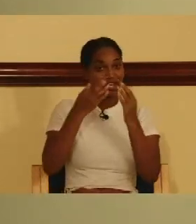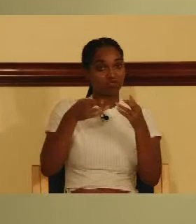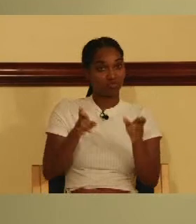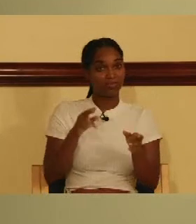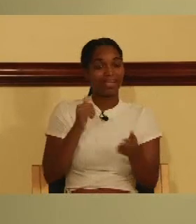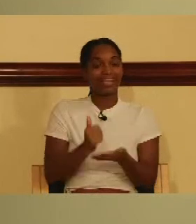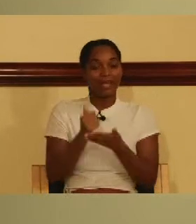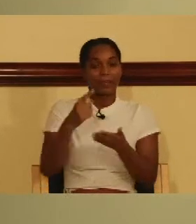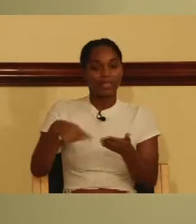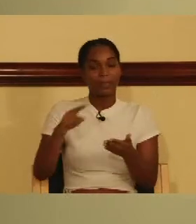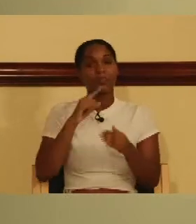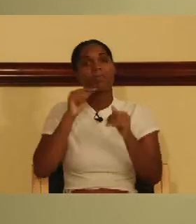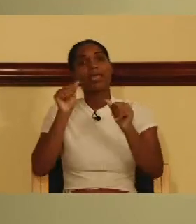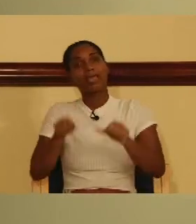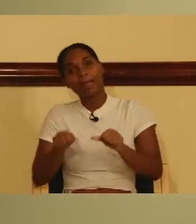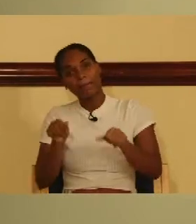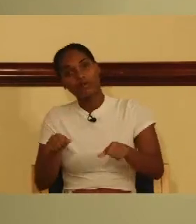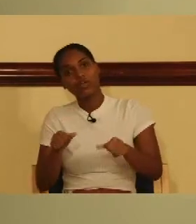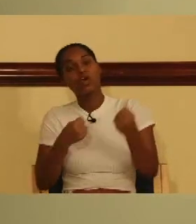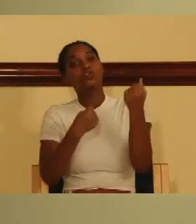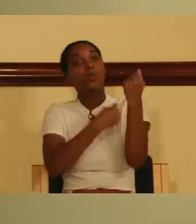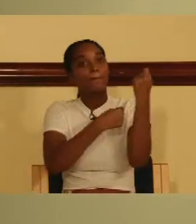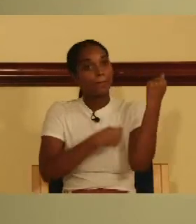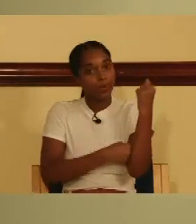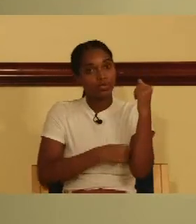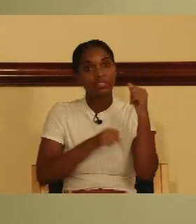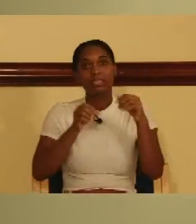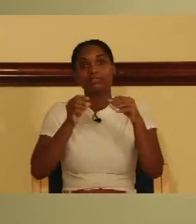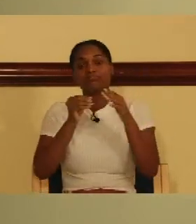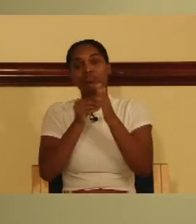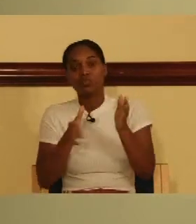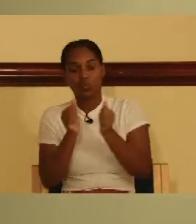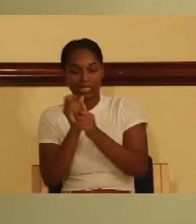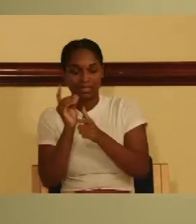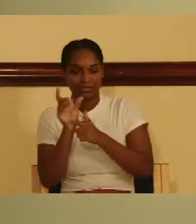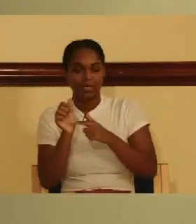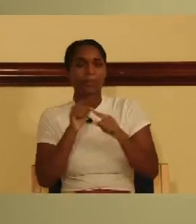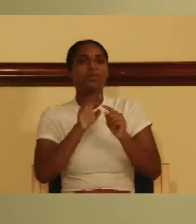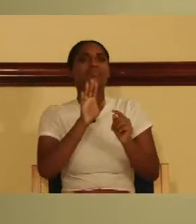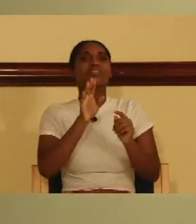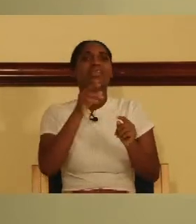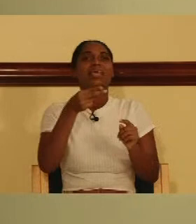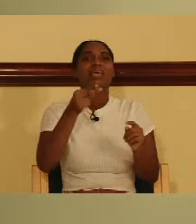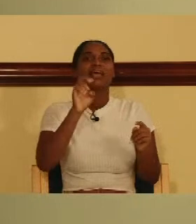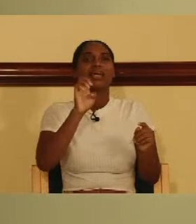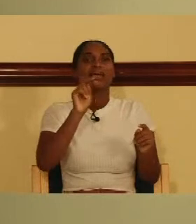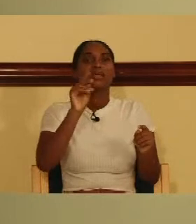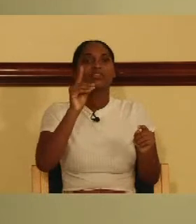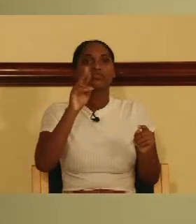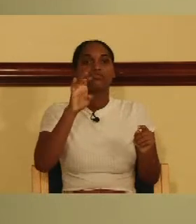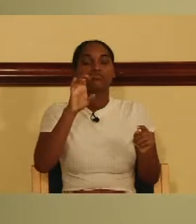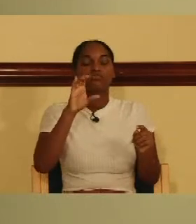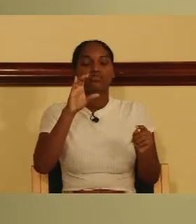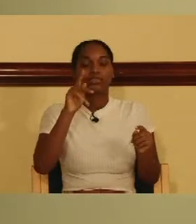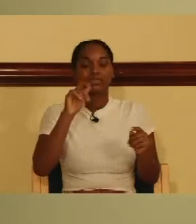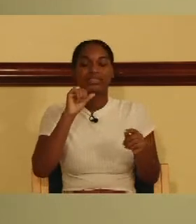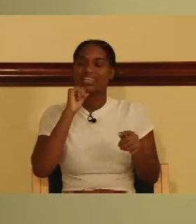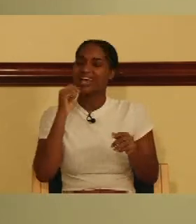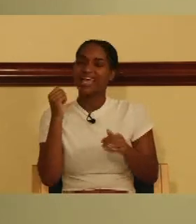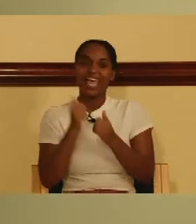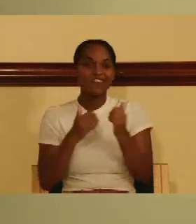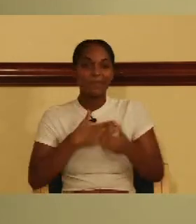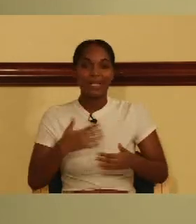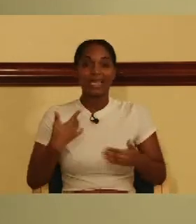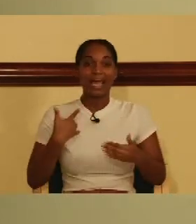helping them to be able to, you know, support students with disabilities. But Dr. Hendricks, truth be told, not everybody has an